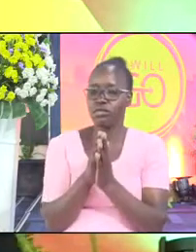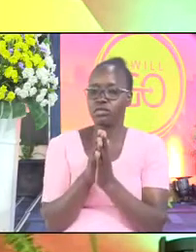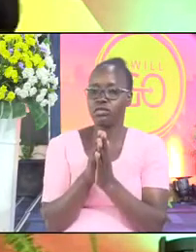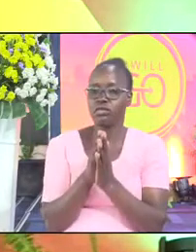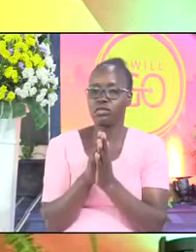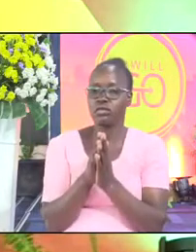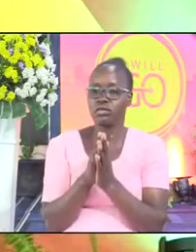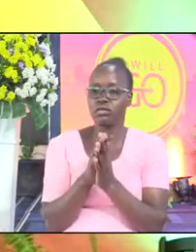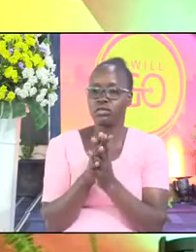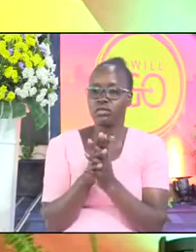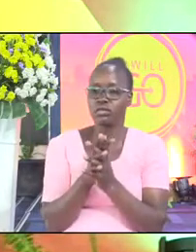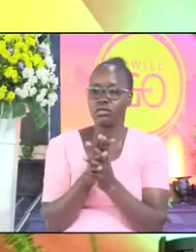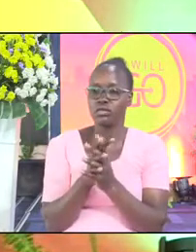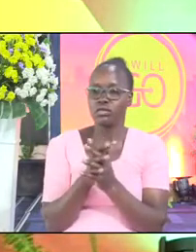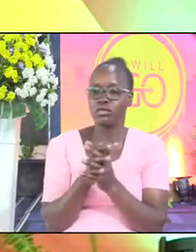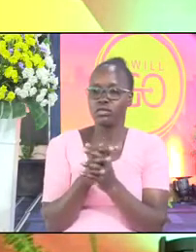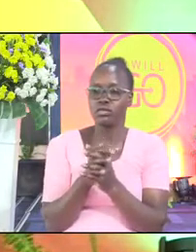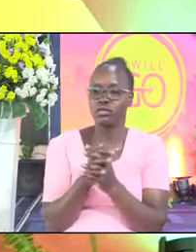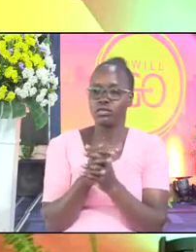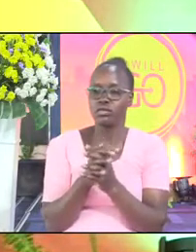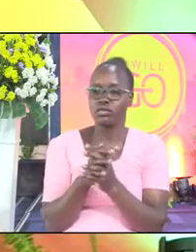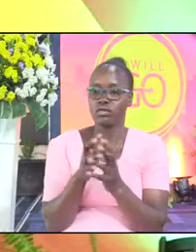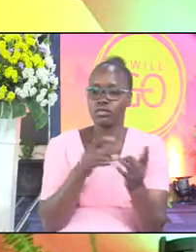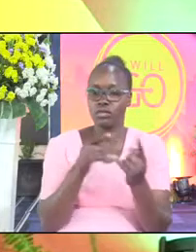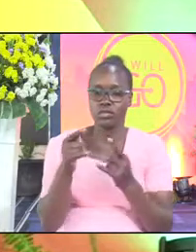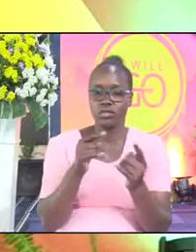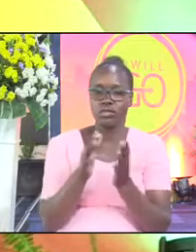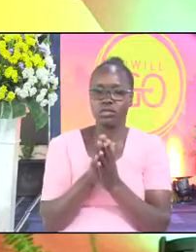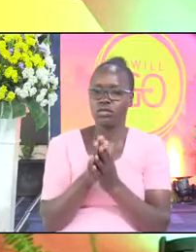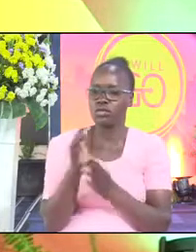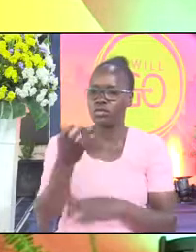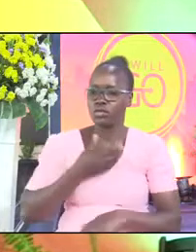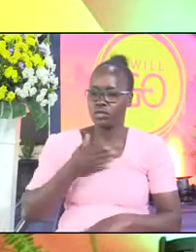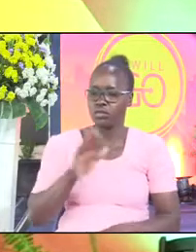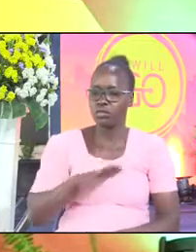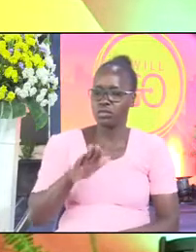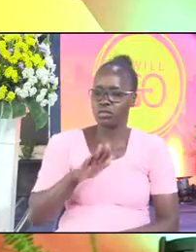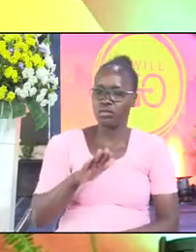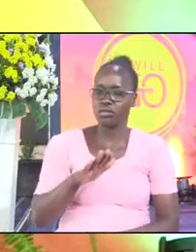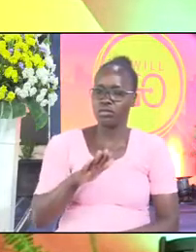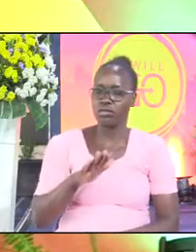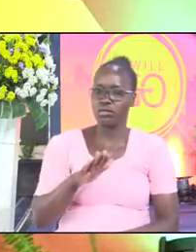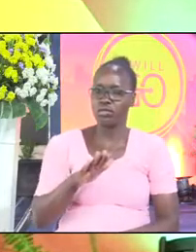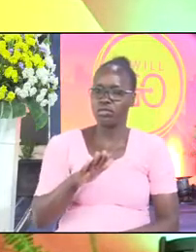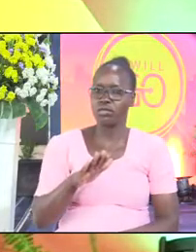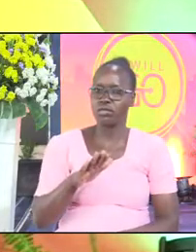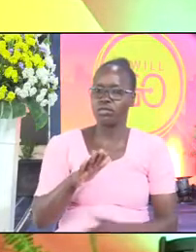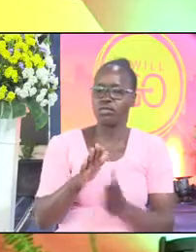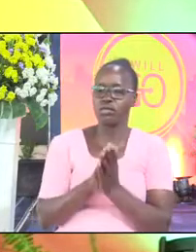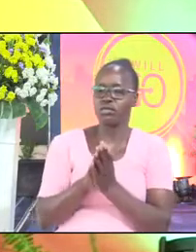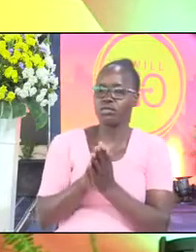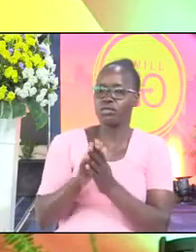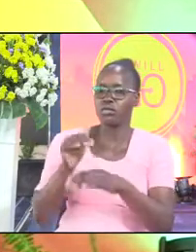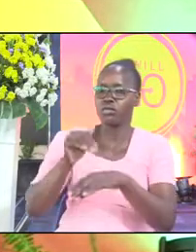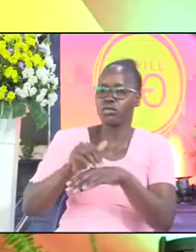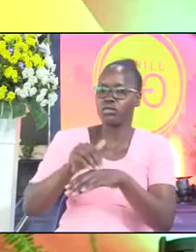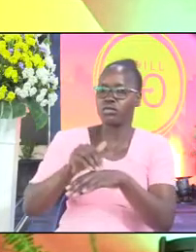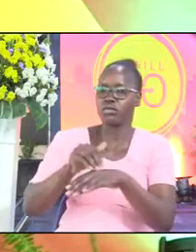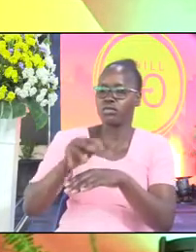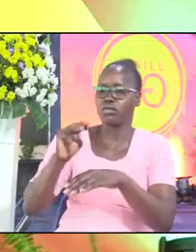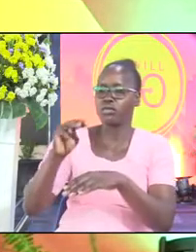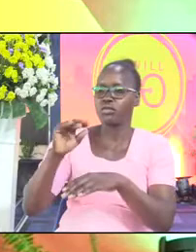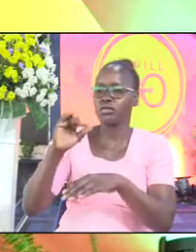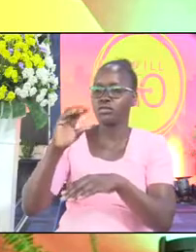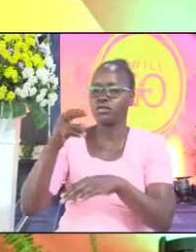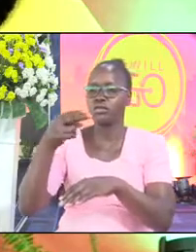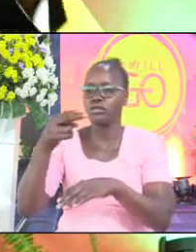let me cover up. I was traveling in New York one time. I was pastoring in Michigan. And Michigan to New York, at